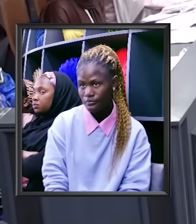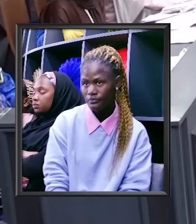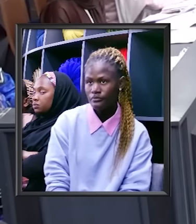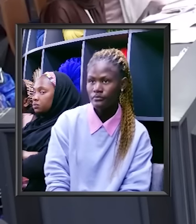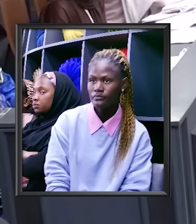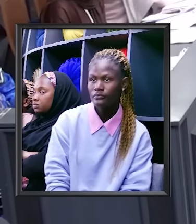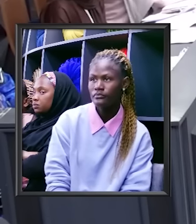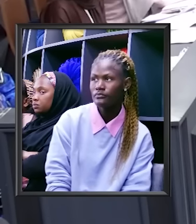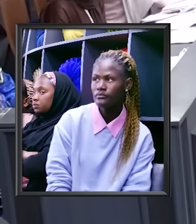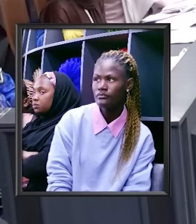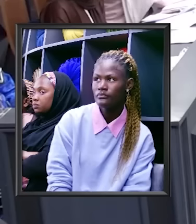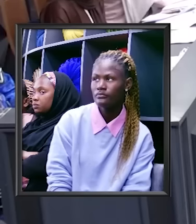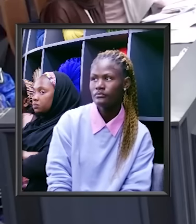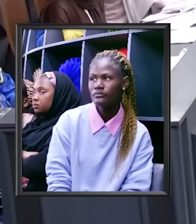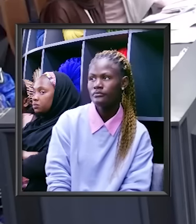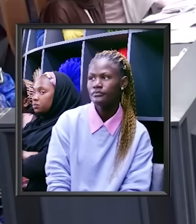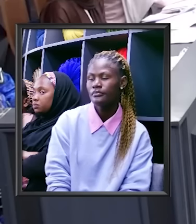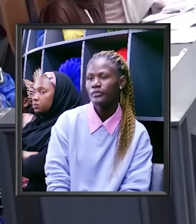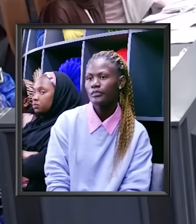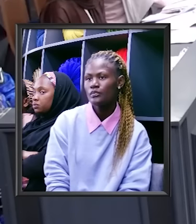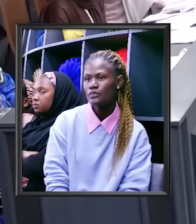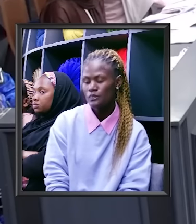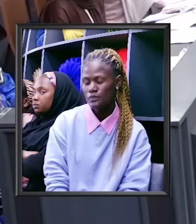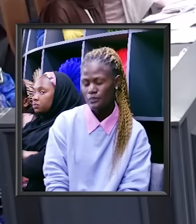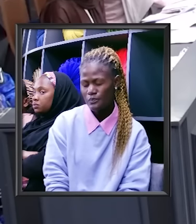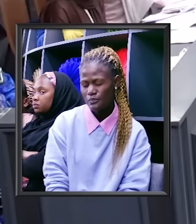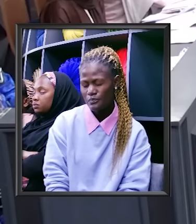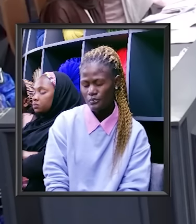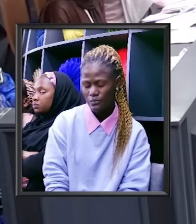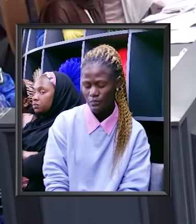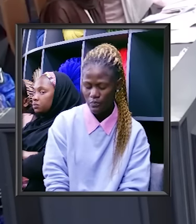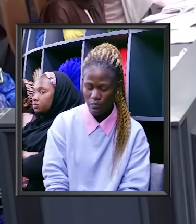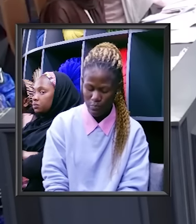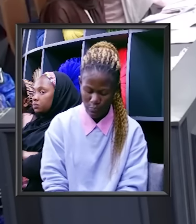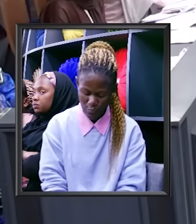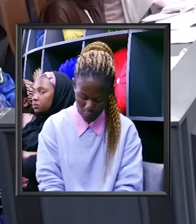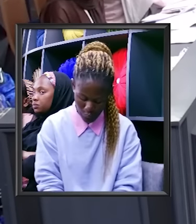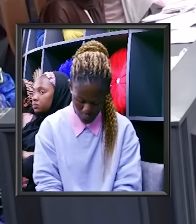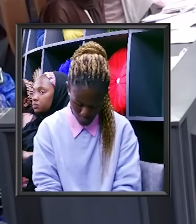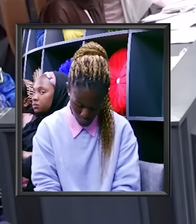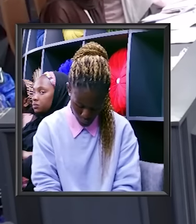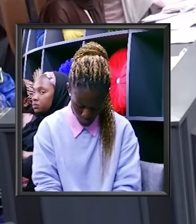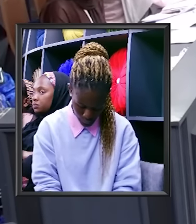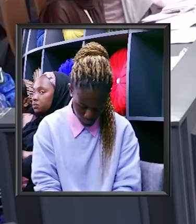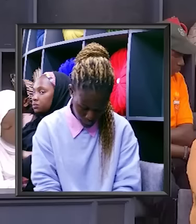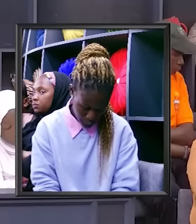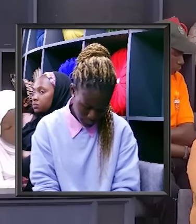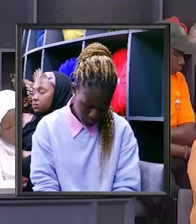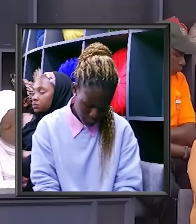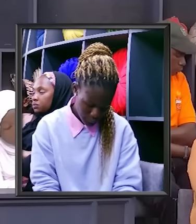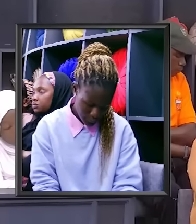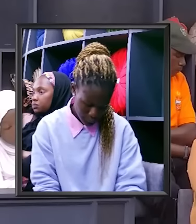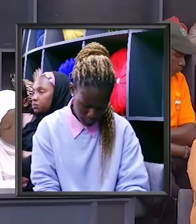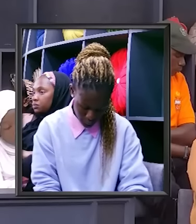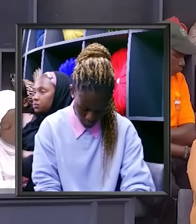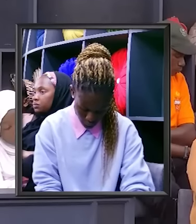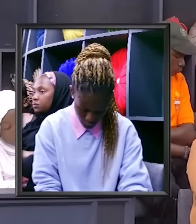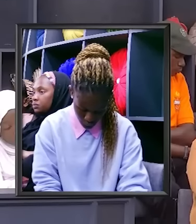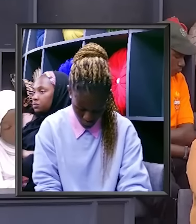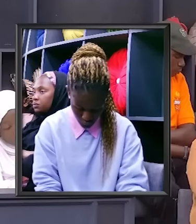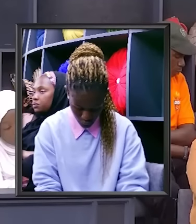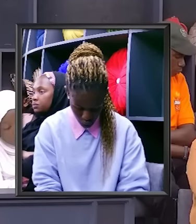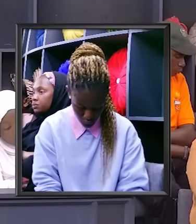Now the corporate communications person for the regulator, the apex regulating body for banks in Nigeria, Nashia, they